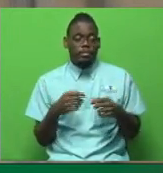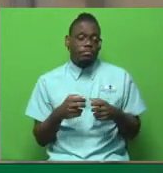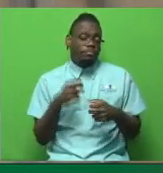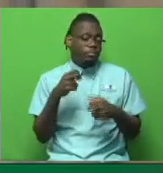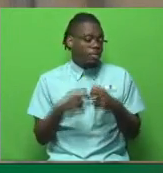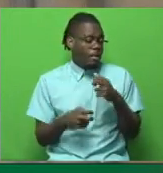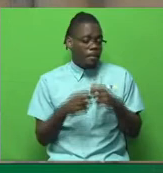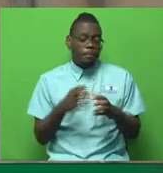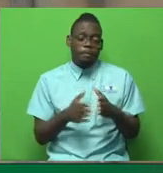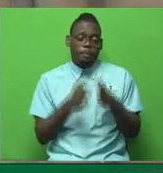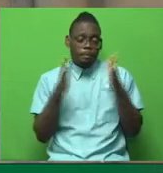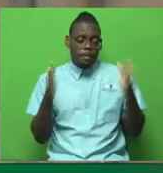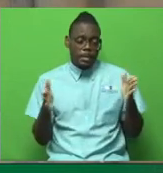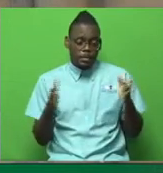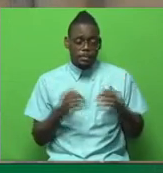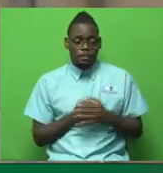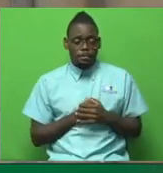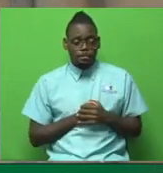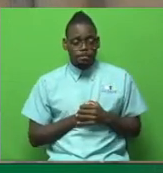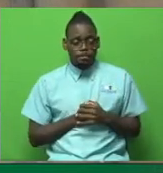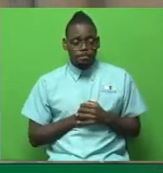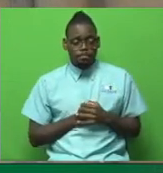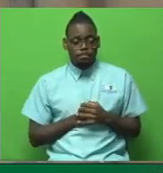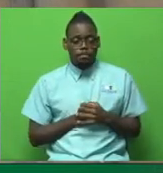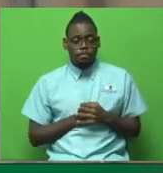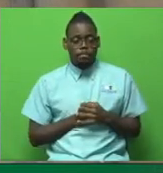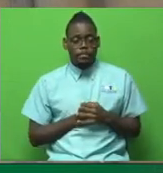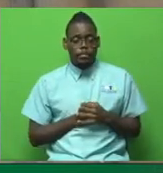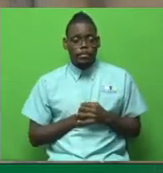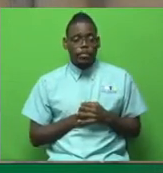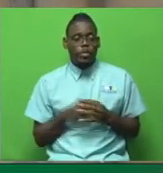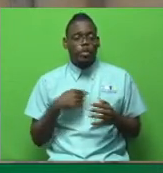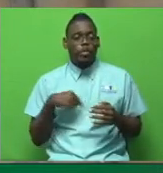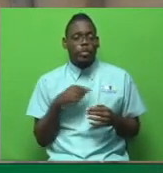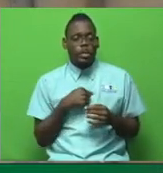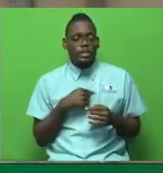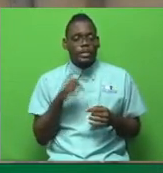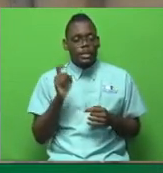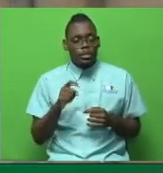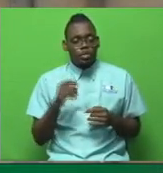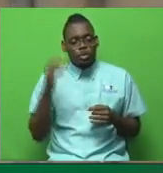must be some recognition that something has gone right